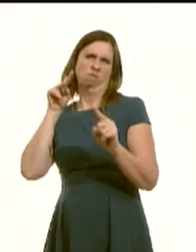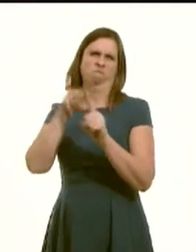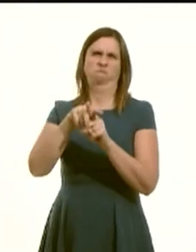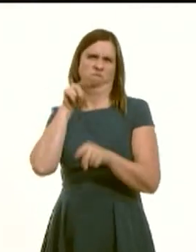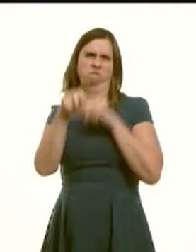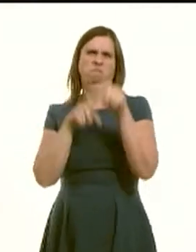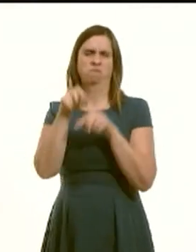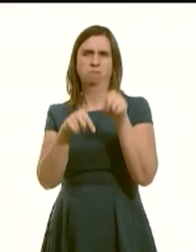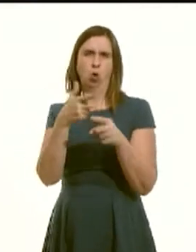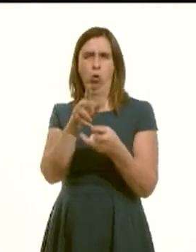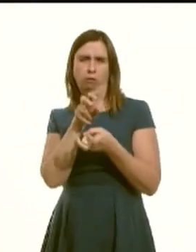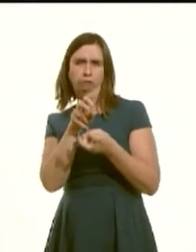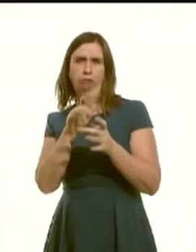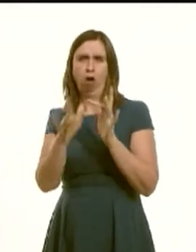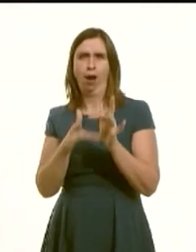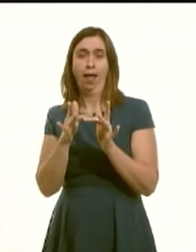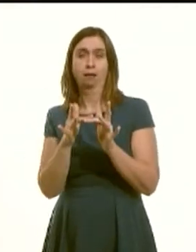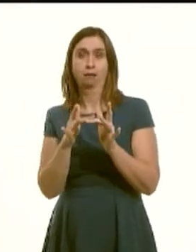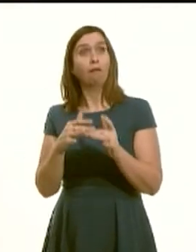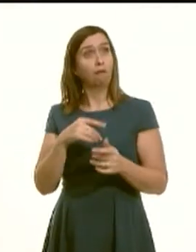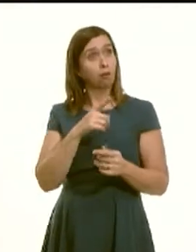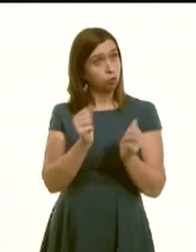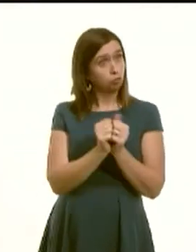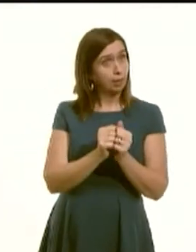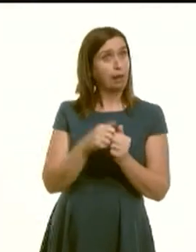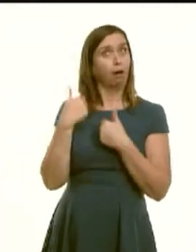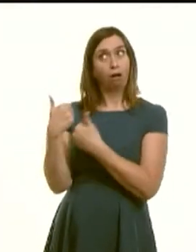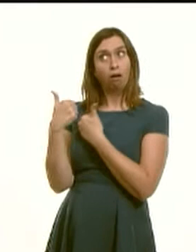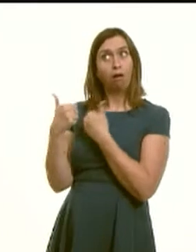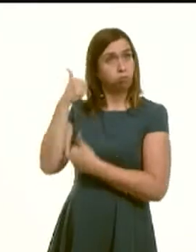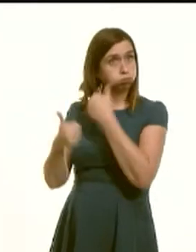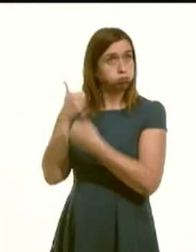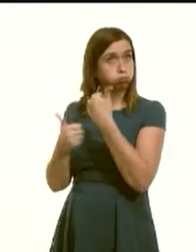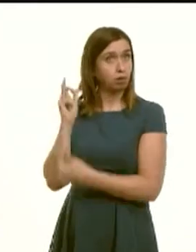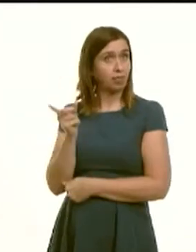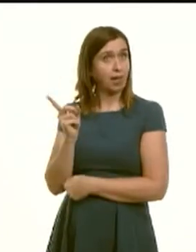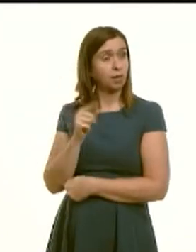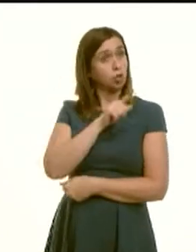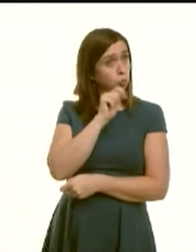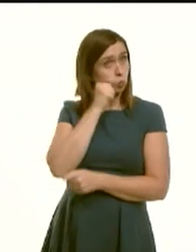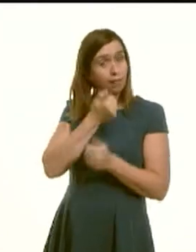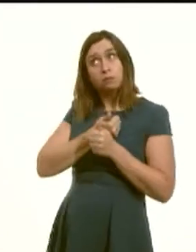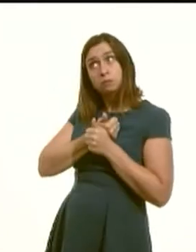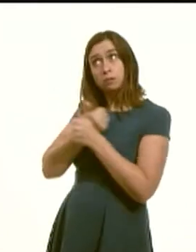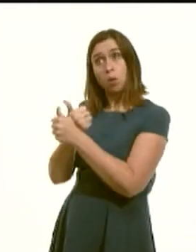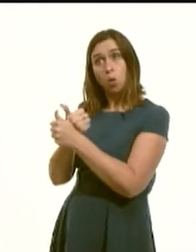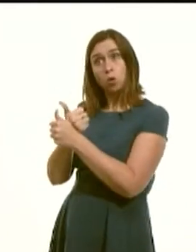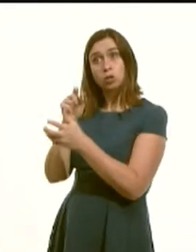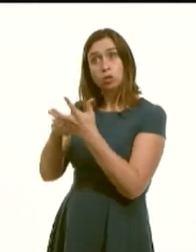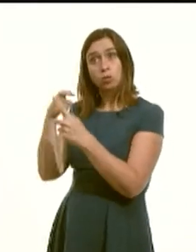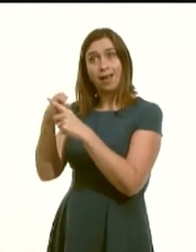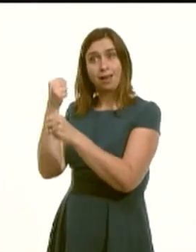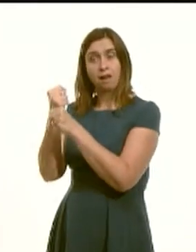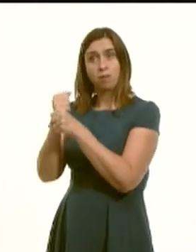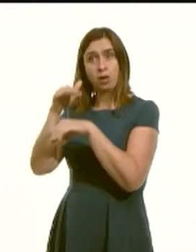accounts. Will the First Minister join me in welcoming this positive initiative, and will you pledge your support to working with the UK government